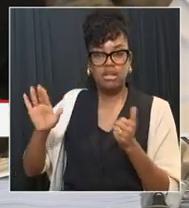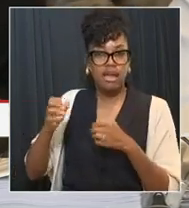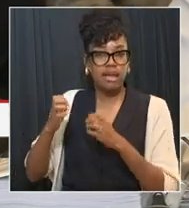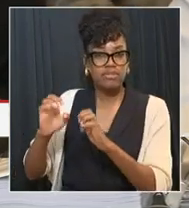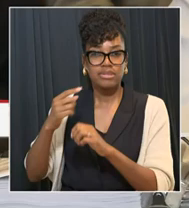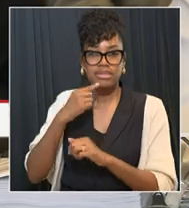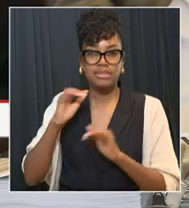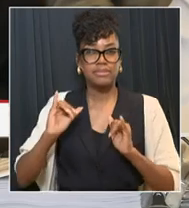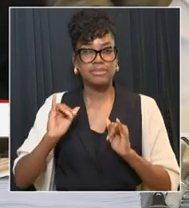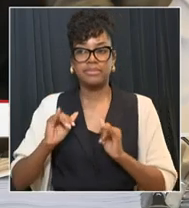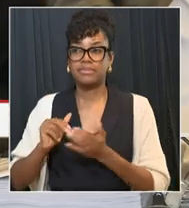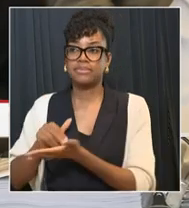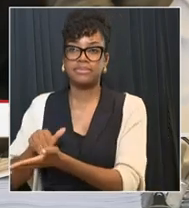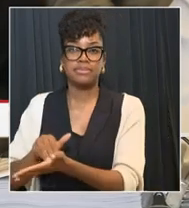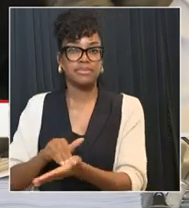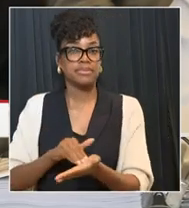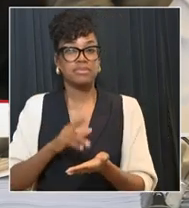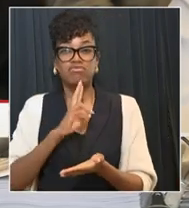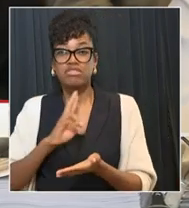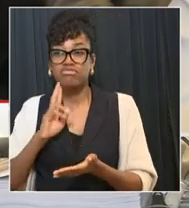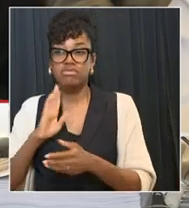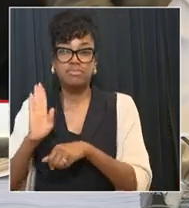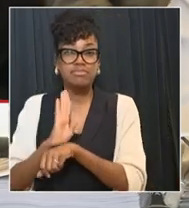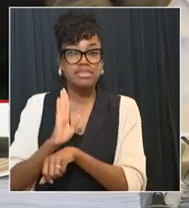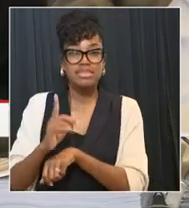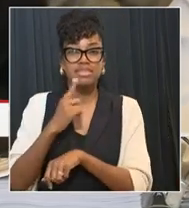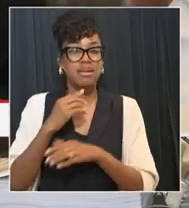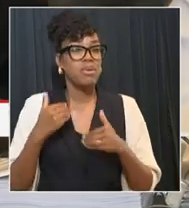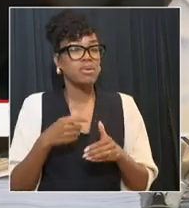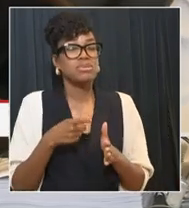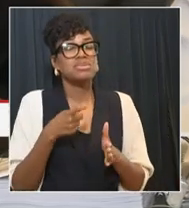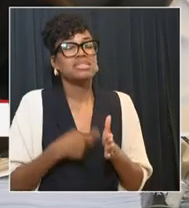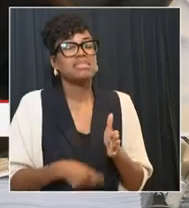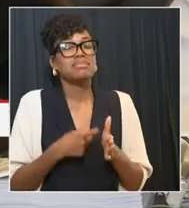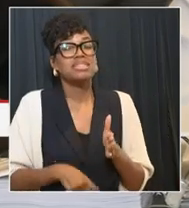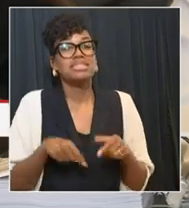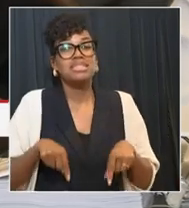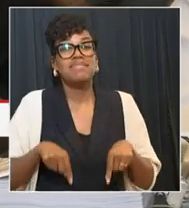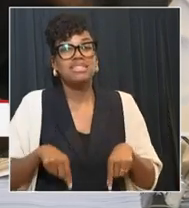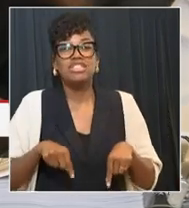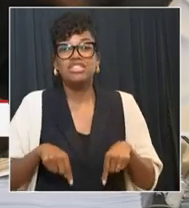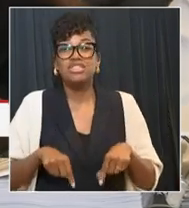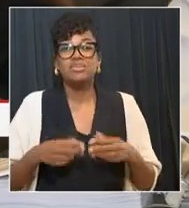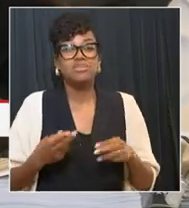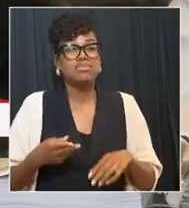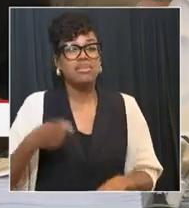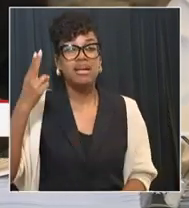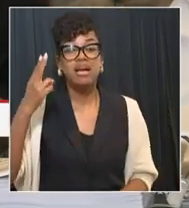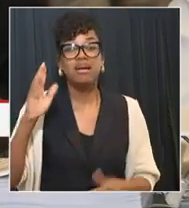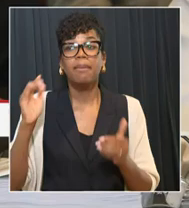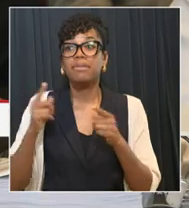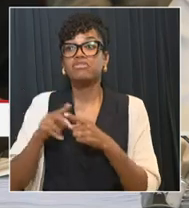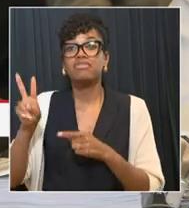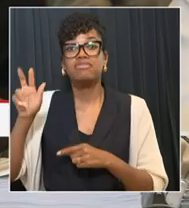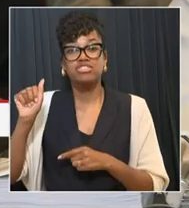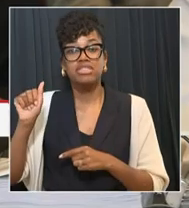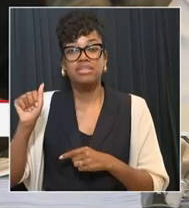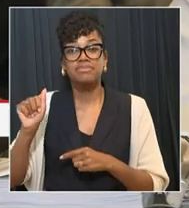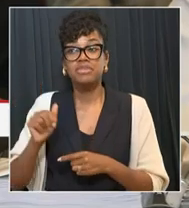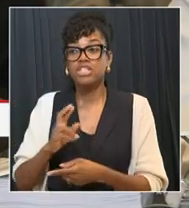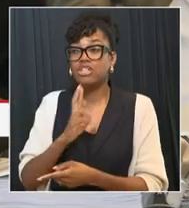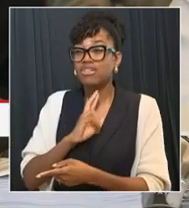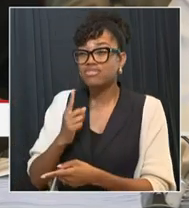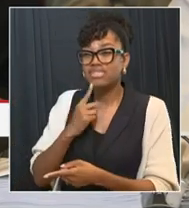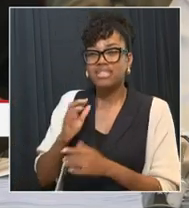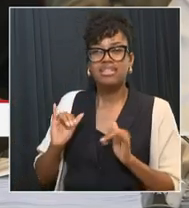more expensive it is in the district than it is in Virginia. When I'm talking to DC restaurants, they say,